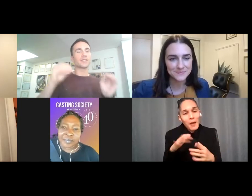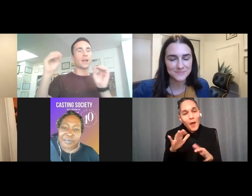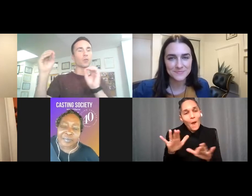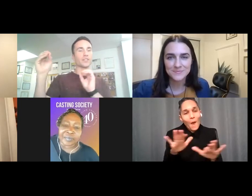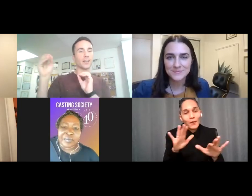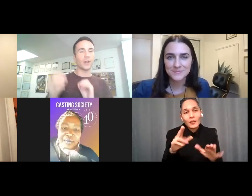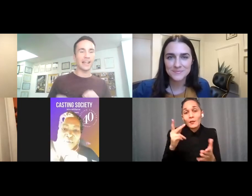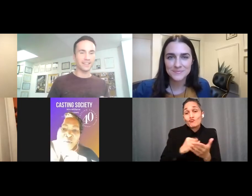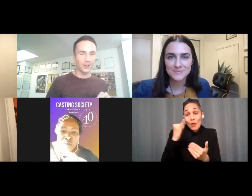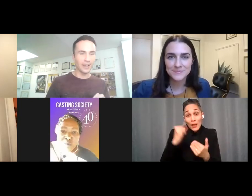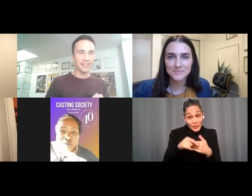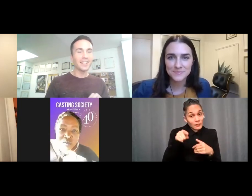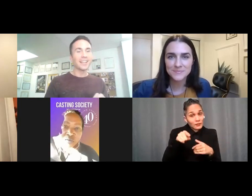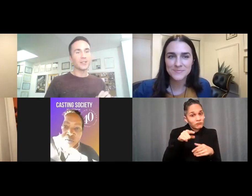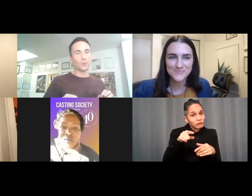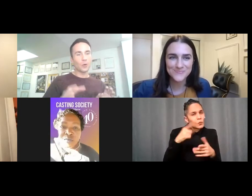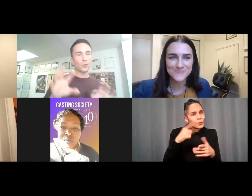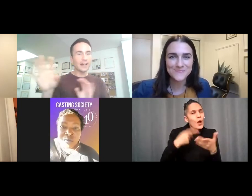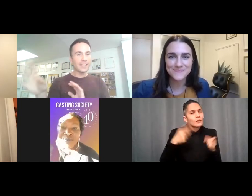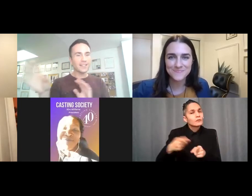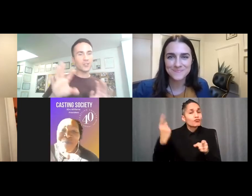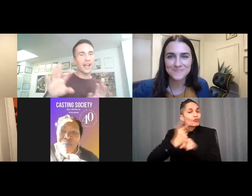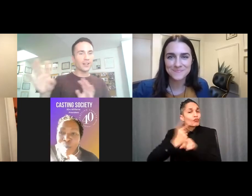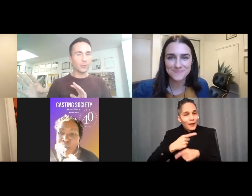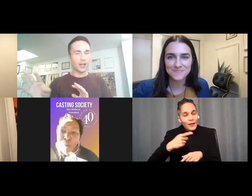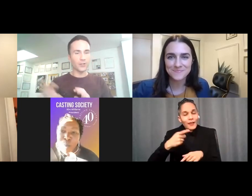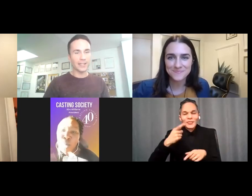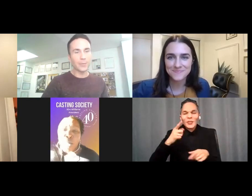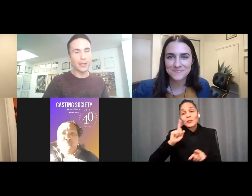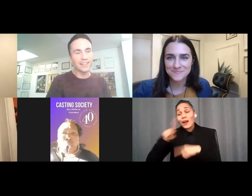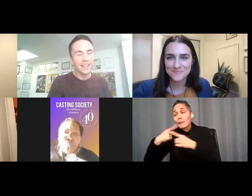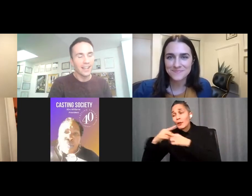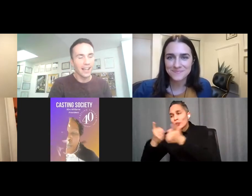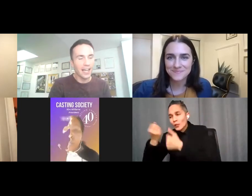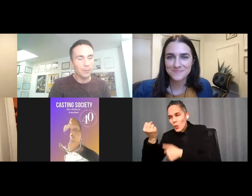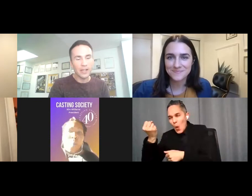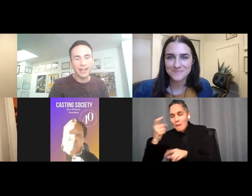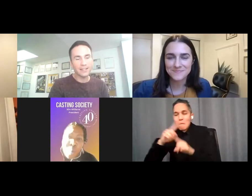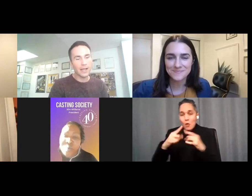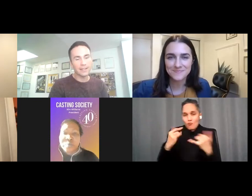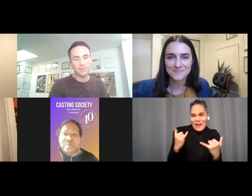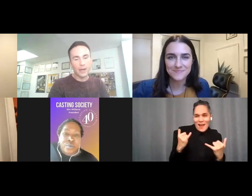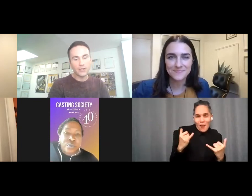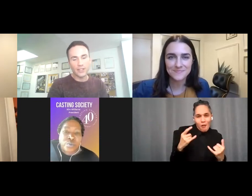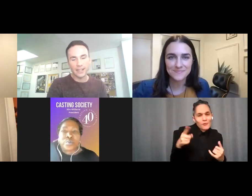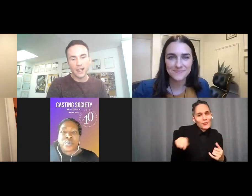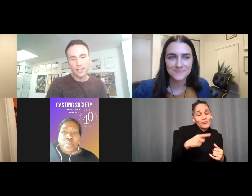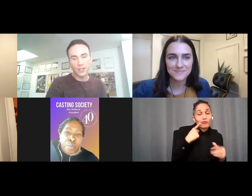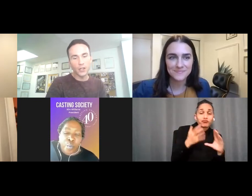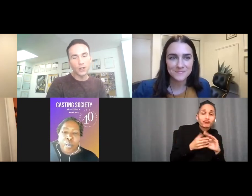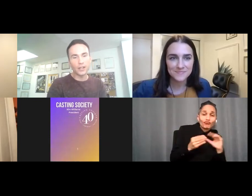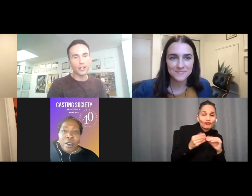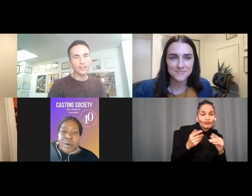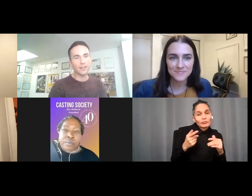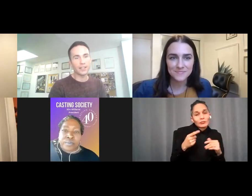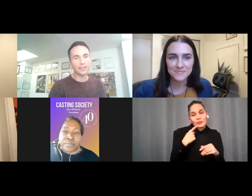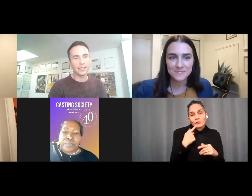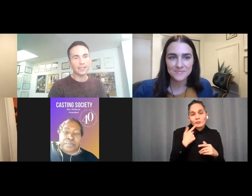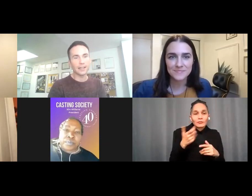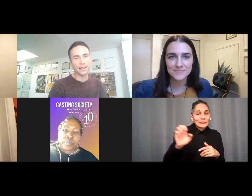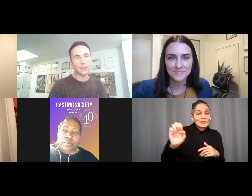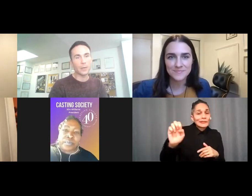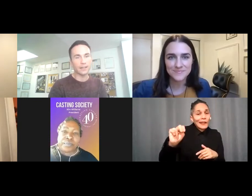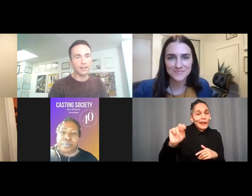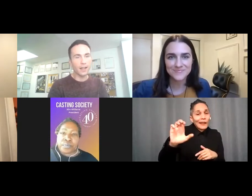let's talk about projects that were done right. Okay. So we'll get to the challenge projects. But you guys have mentioned Encanto. There's